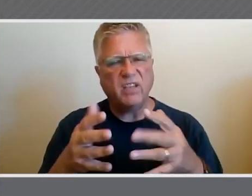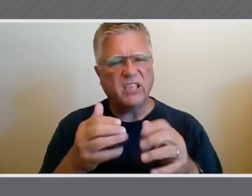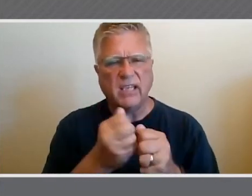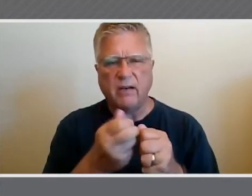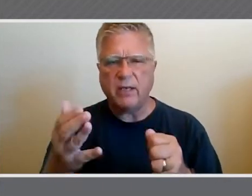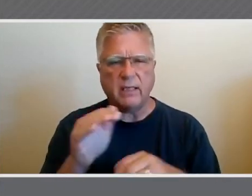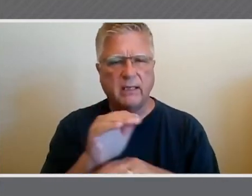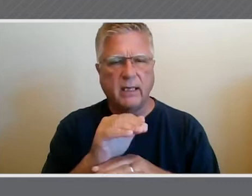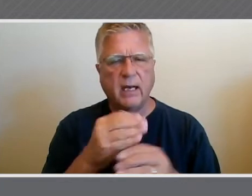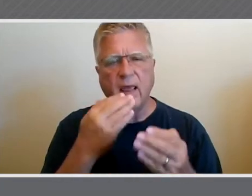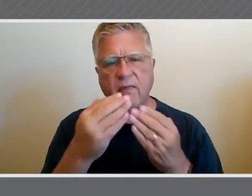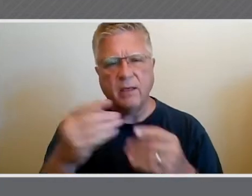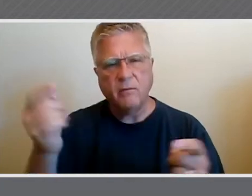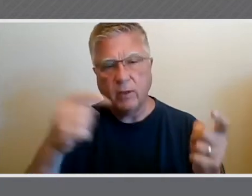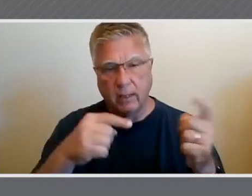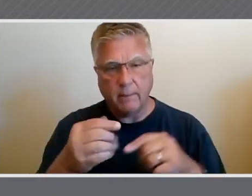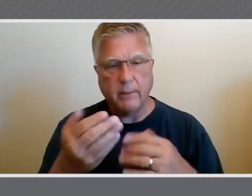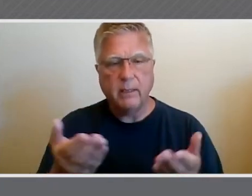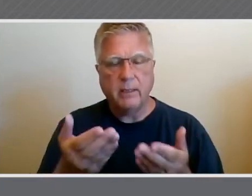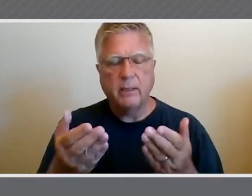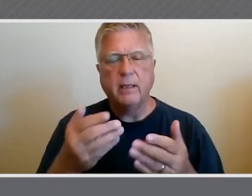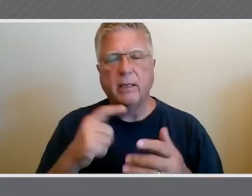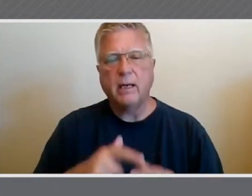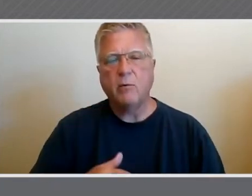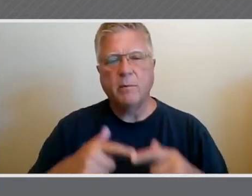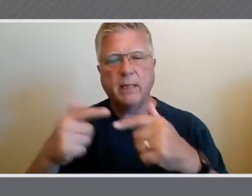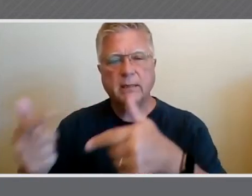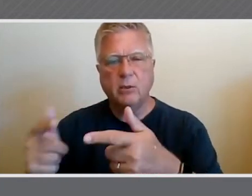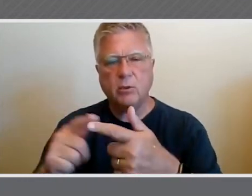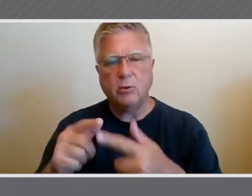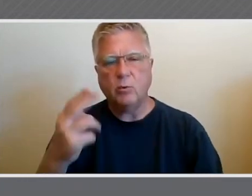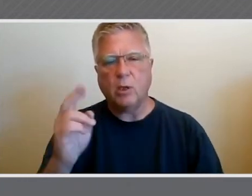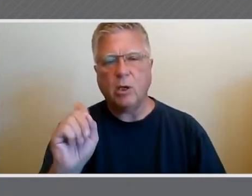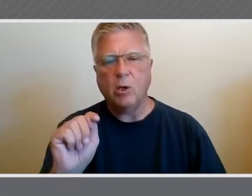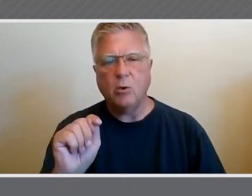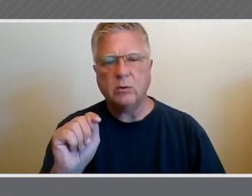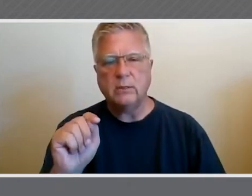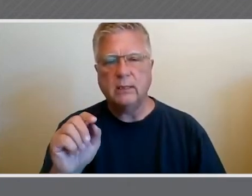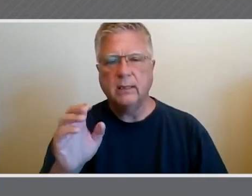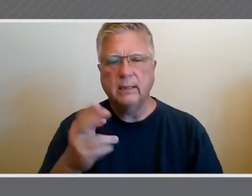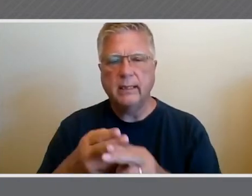Thank you for being here, and I'm going to pass it over to our host, Patrick.